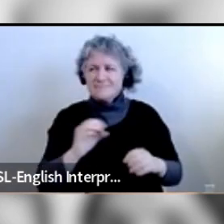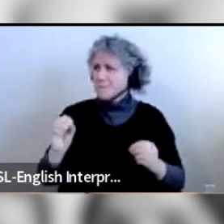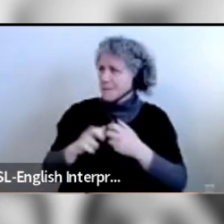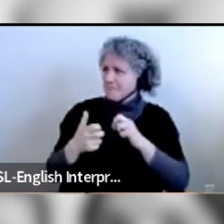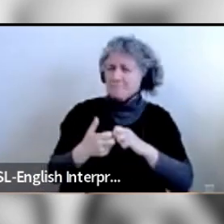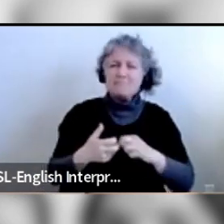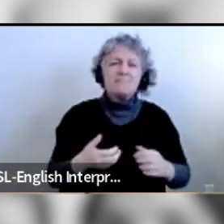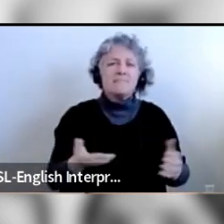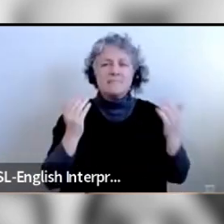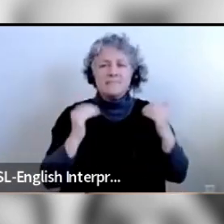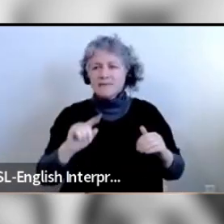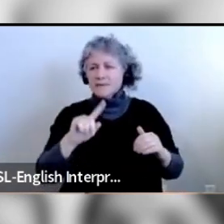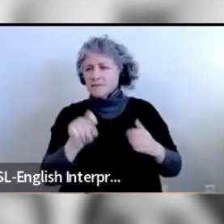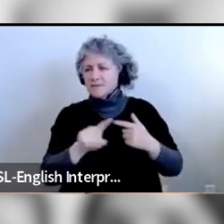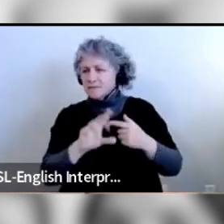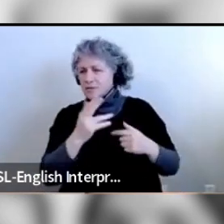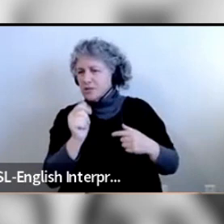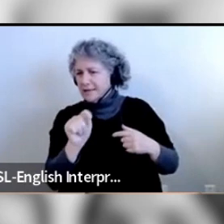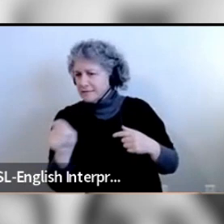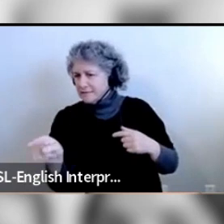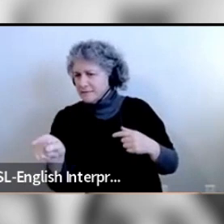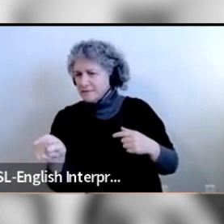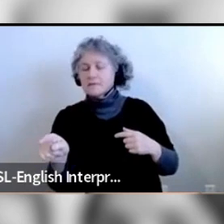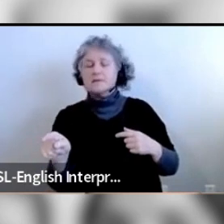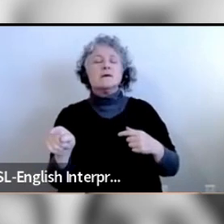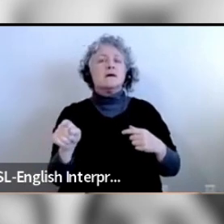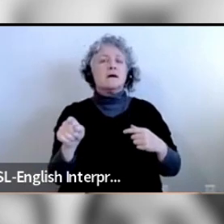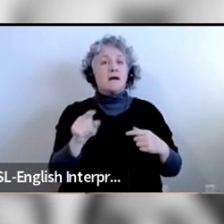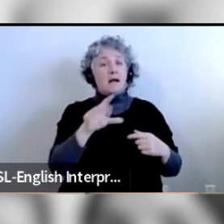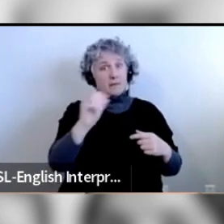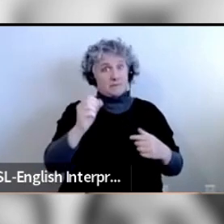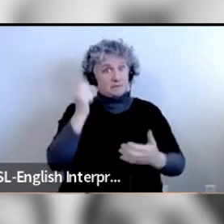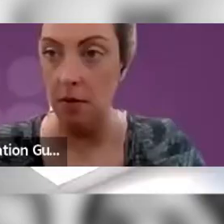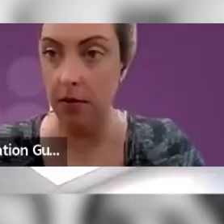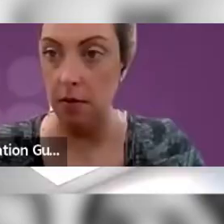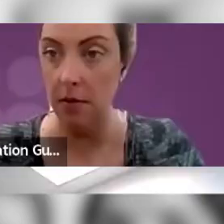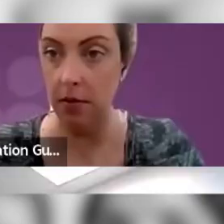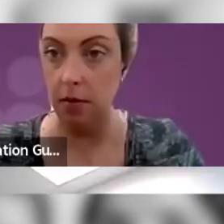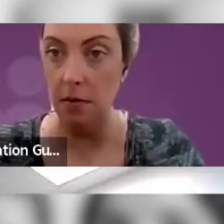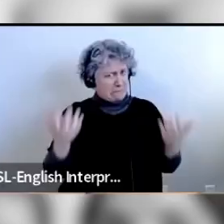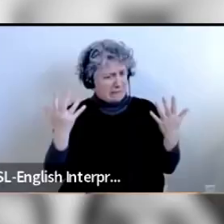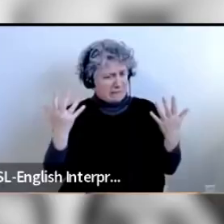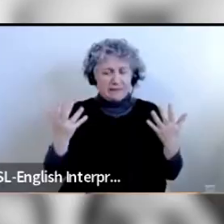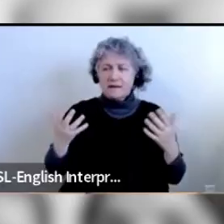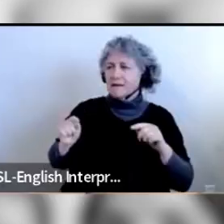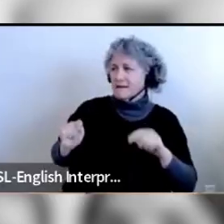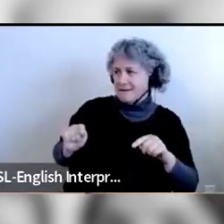Next question from the chat. How many companies will be accepted in this cohort? Good question. So we're